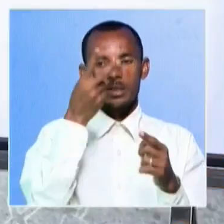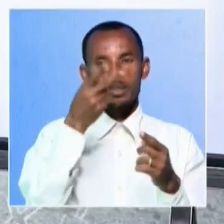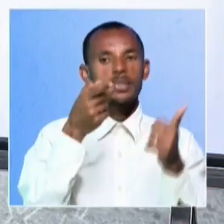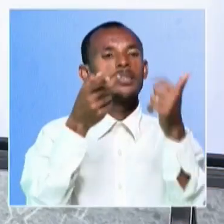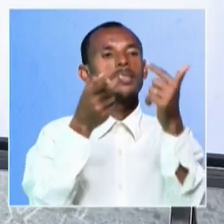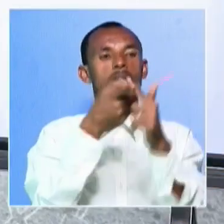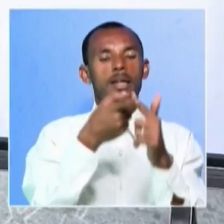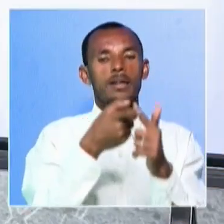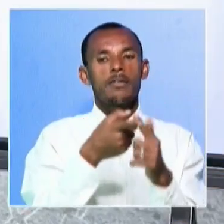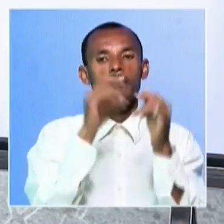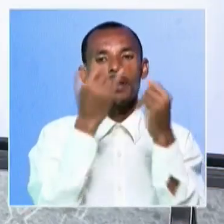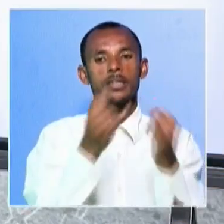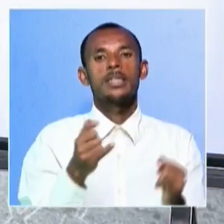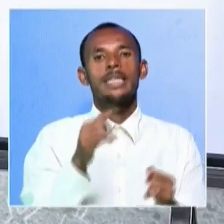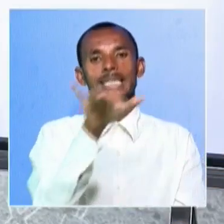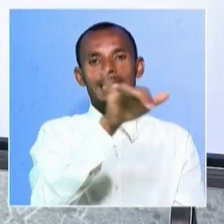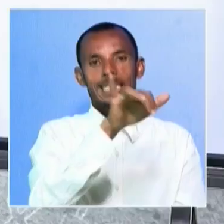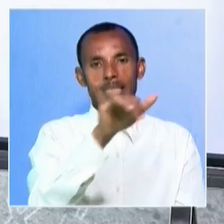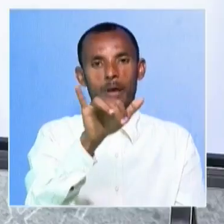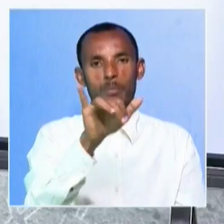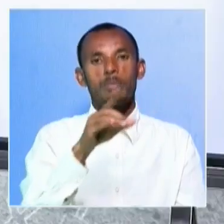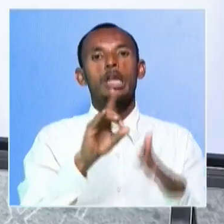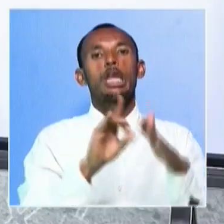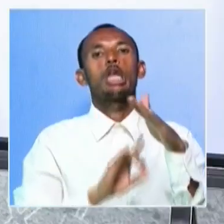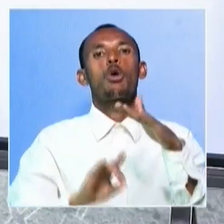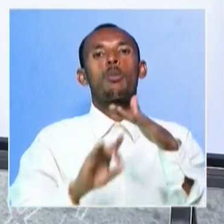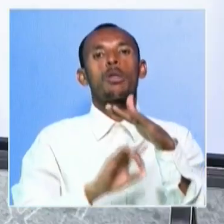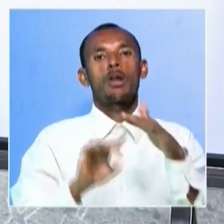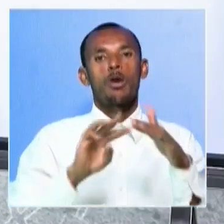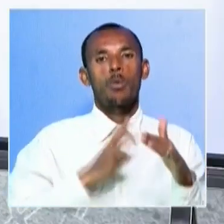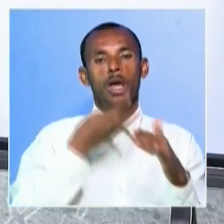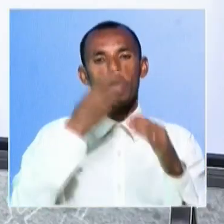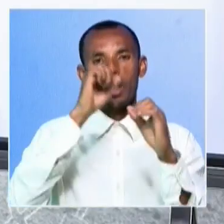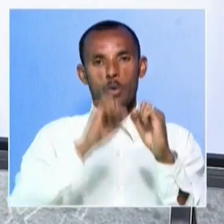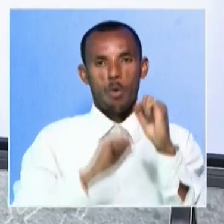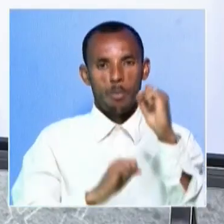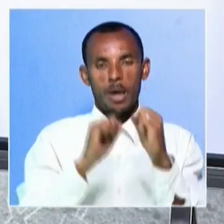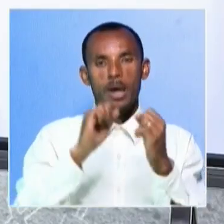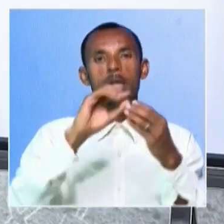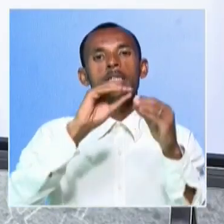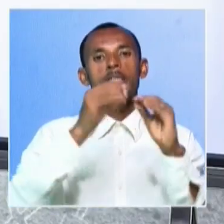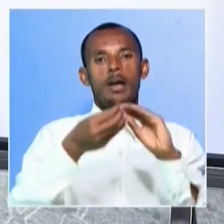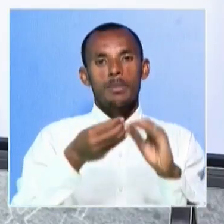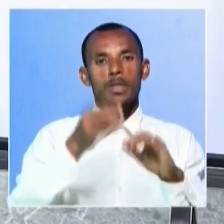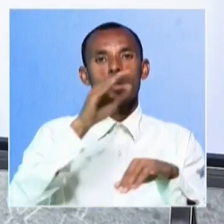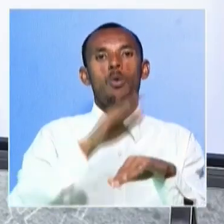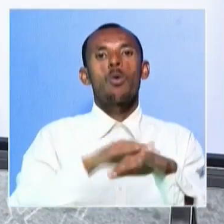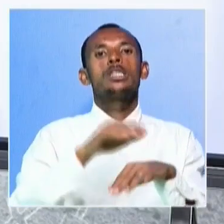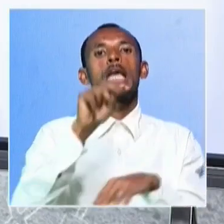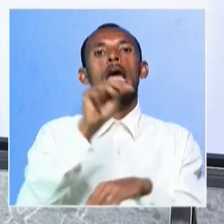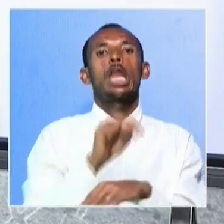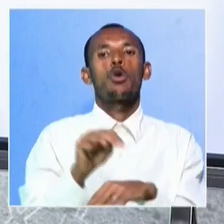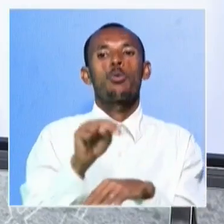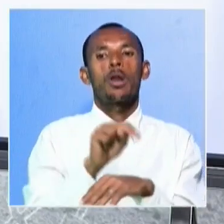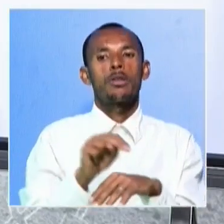they have the same denominator, so we compare the numbers on the numerator.